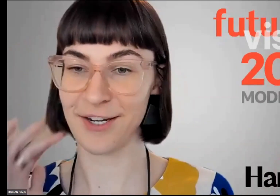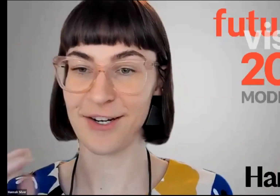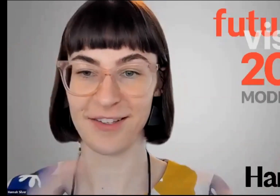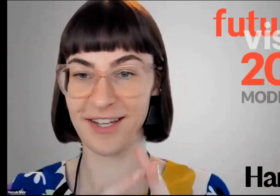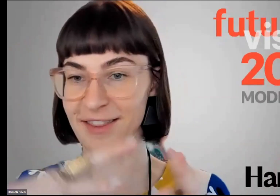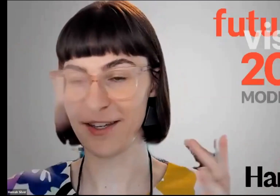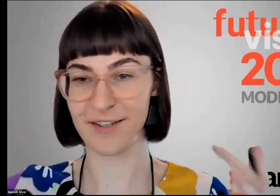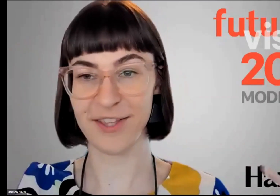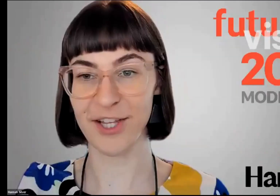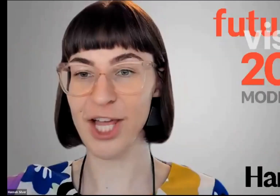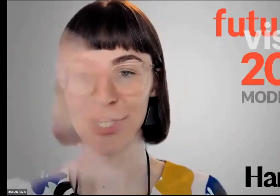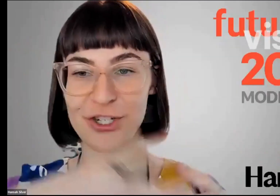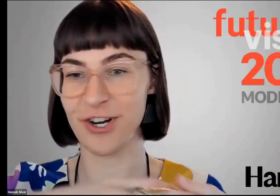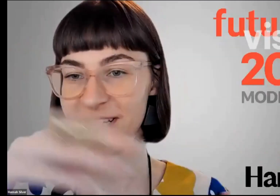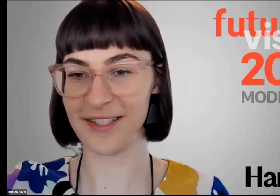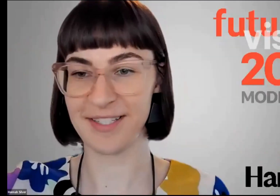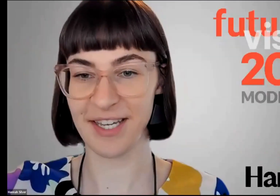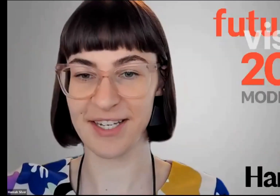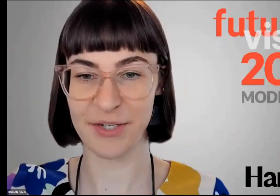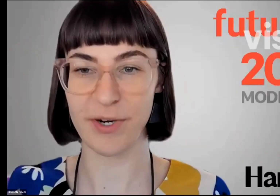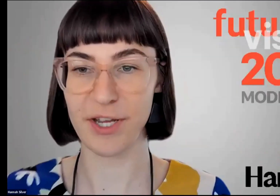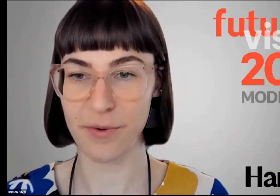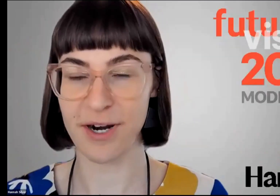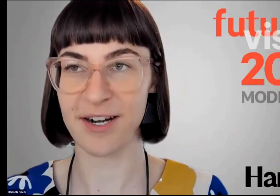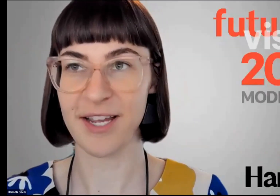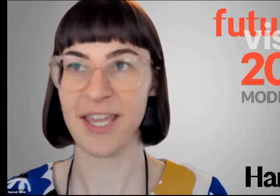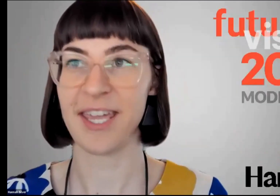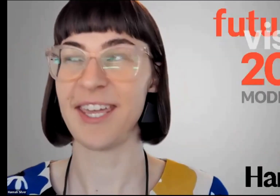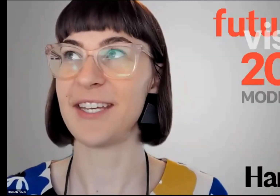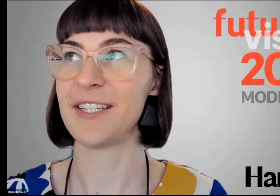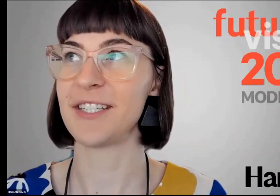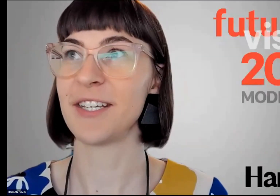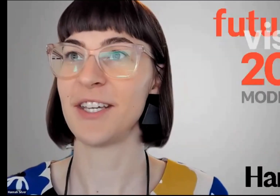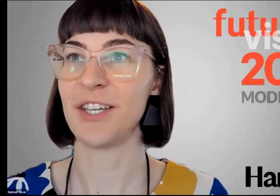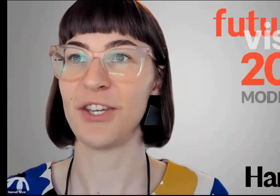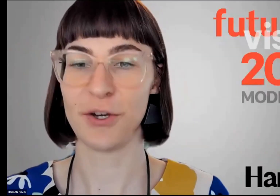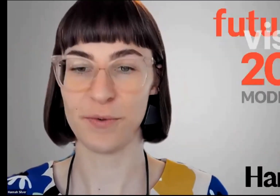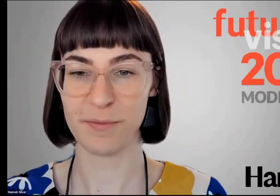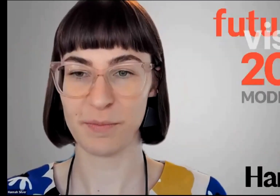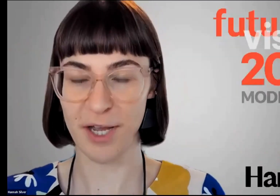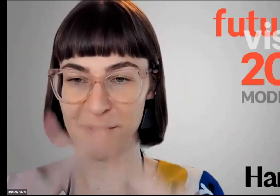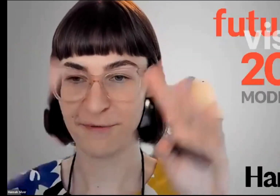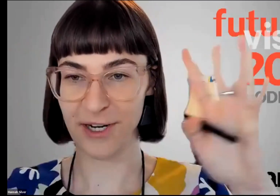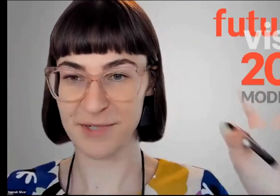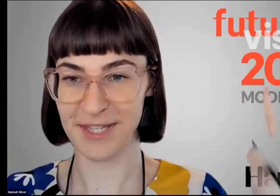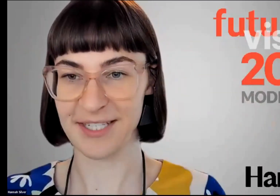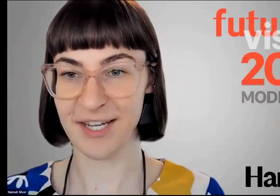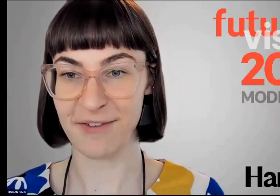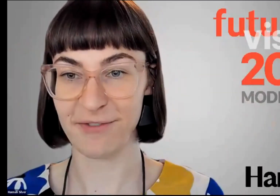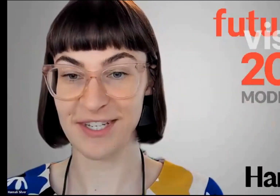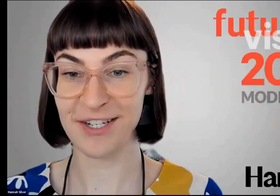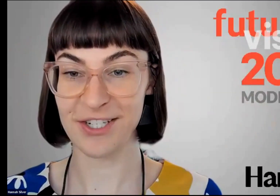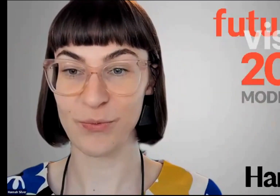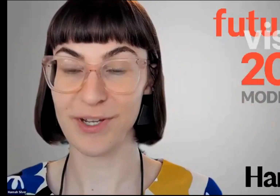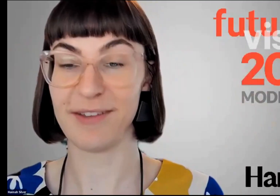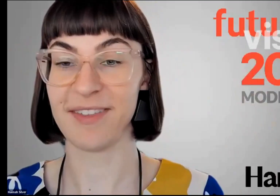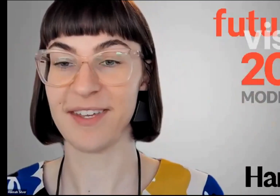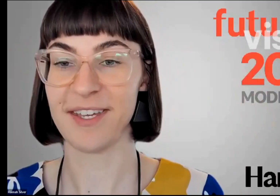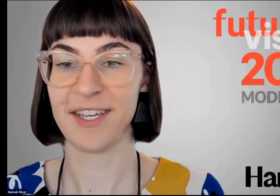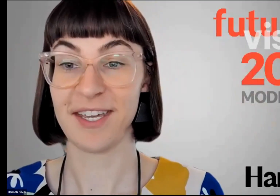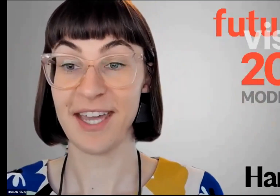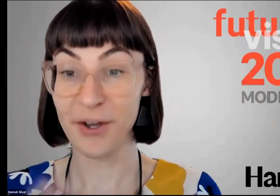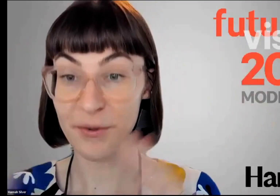just to hear like the long journey to get to where you are. And, Mohammed framed this conversation